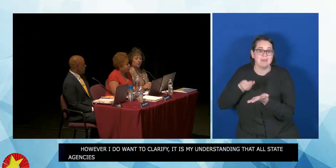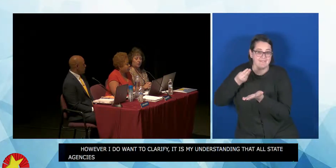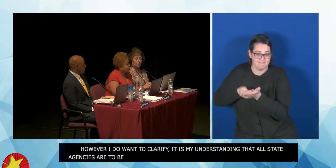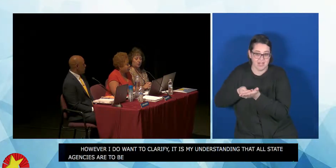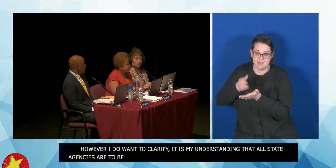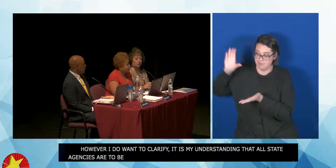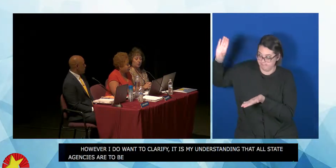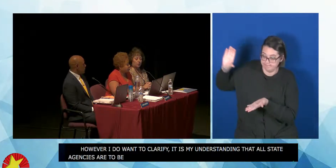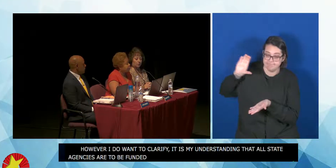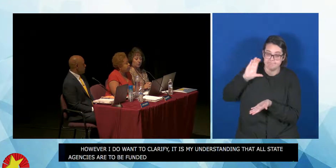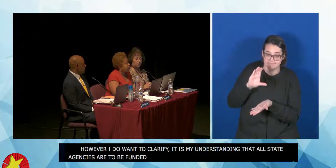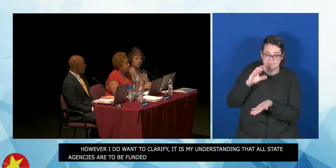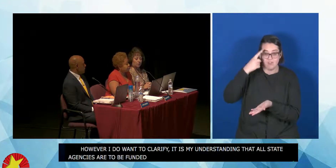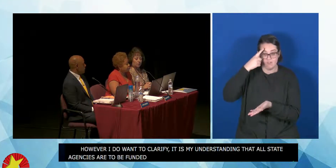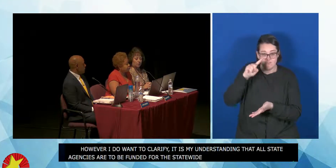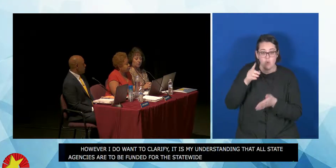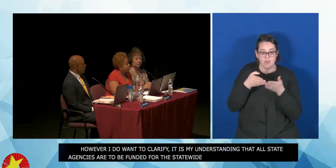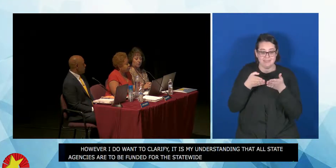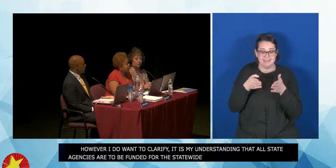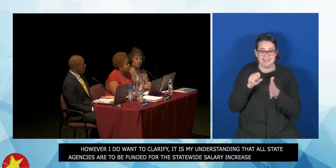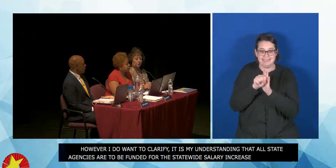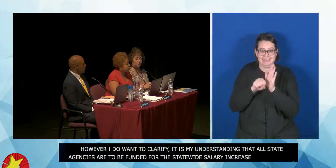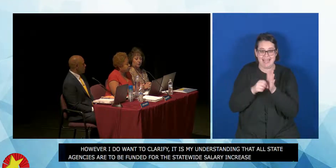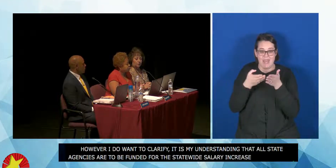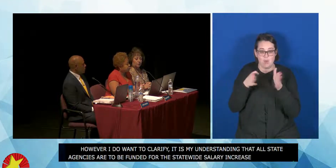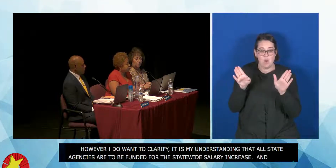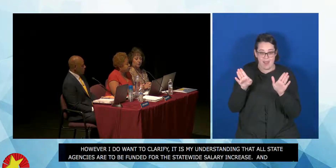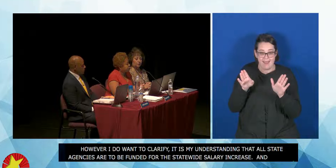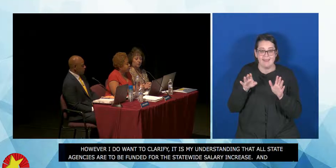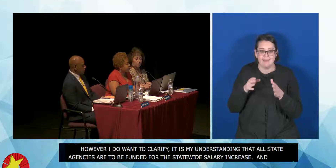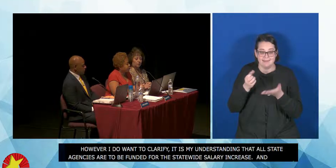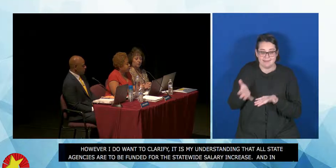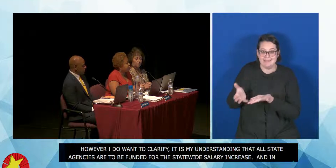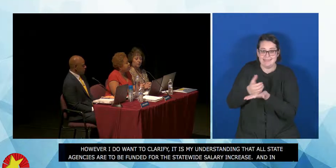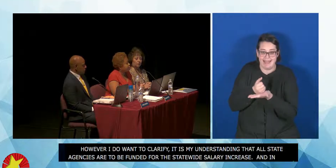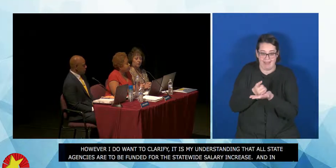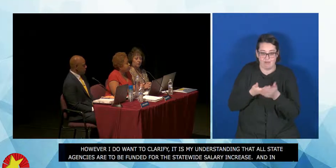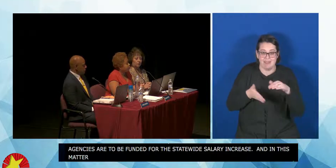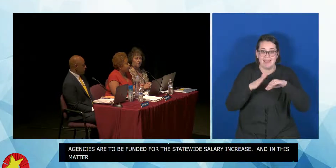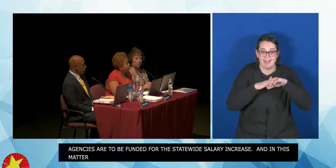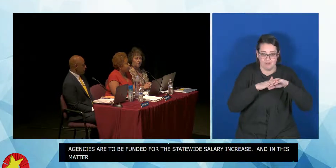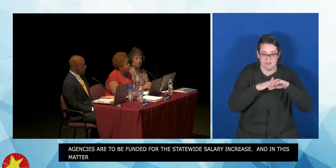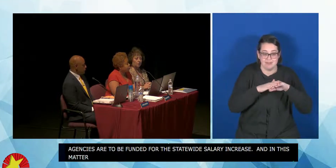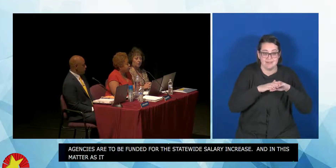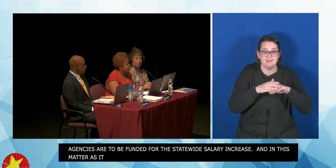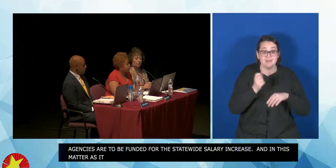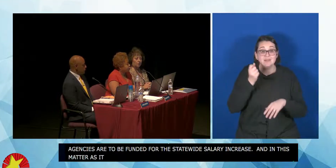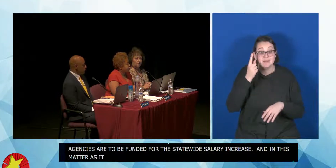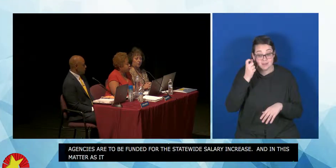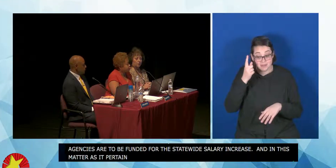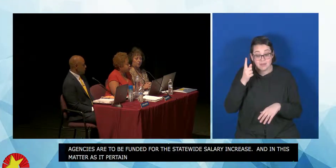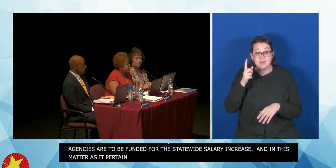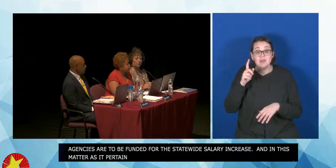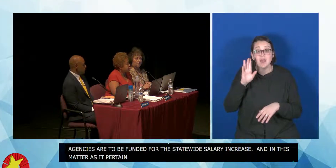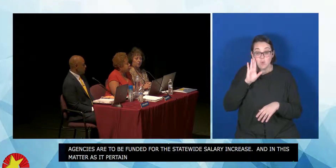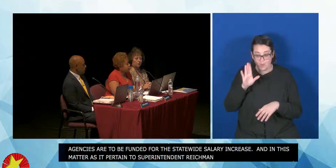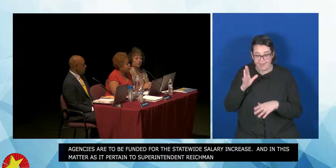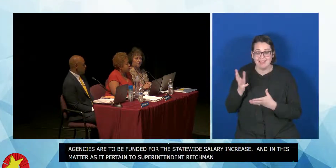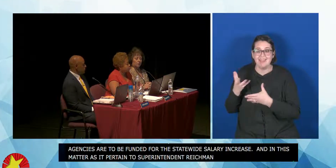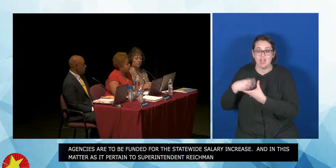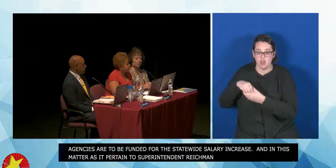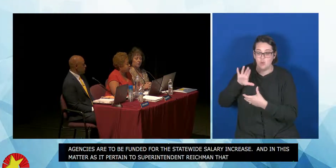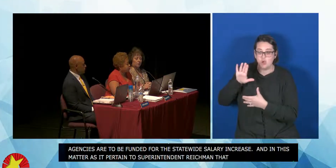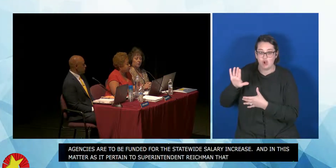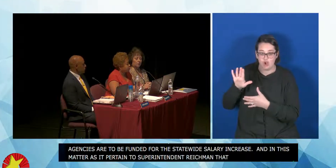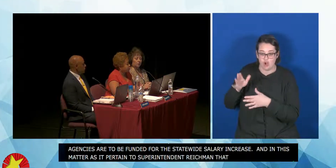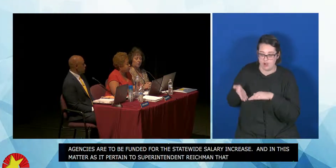statewide salary increase, and in this matter, as it pertains to Superintendent Reichman, that would include her adjustment to also